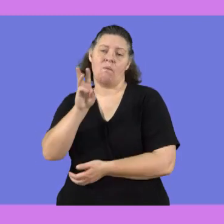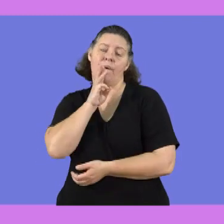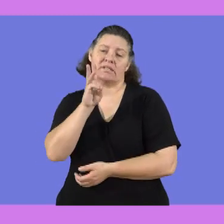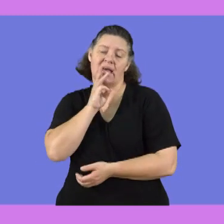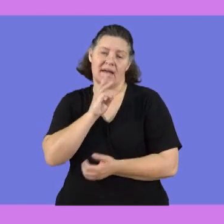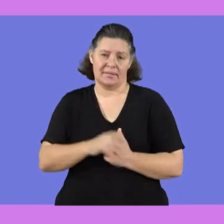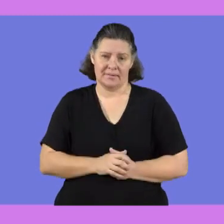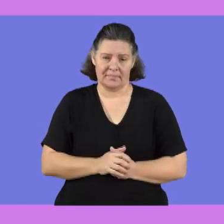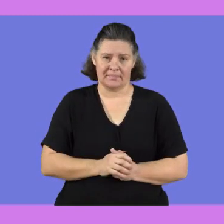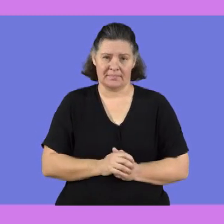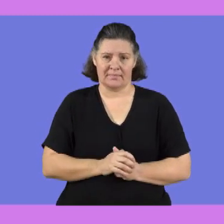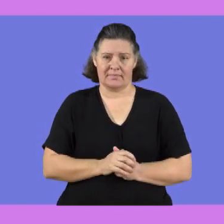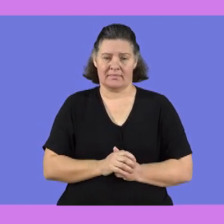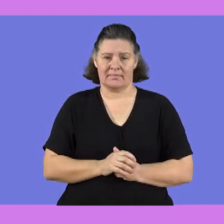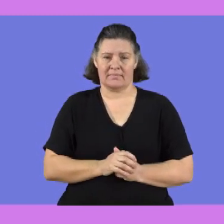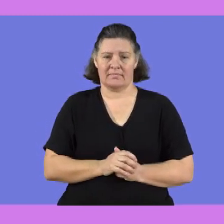versus